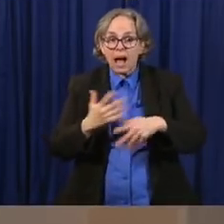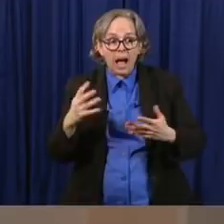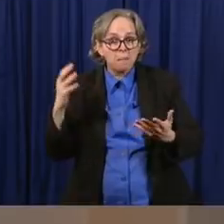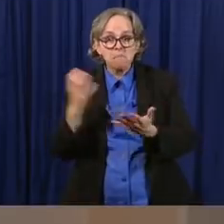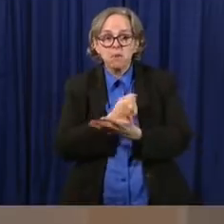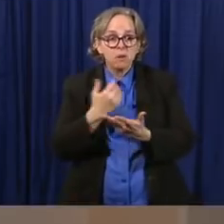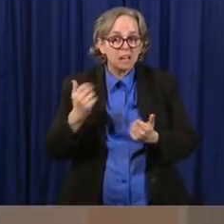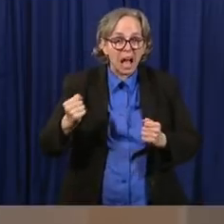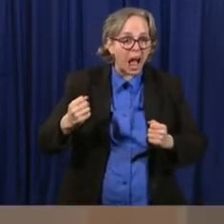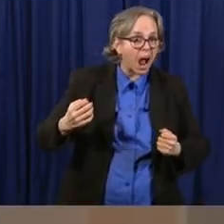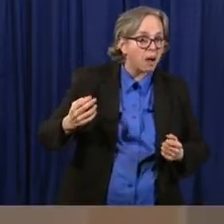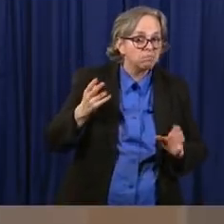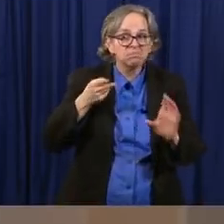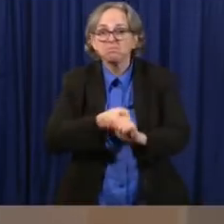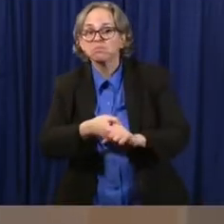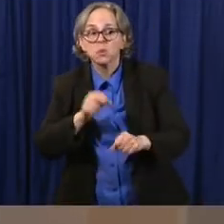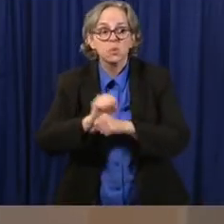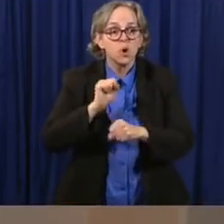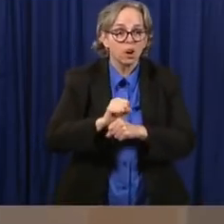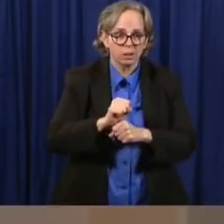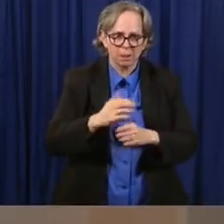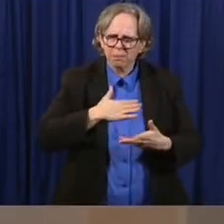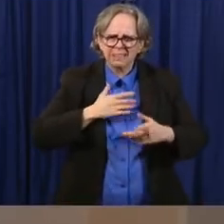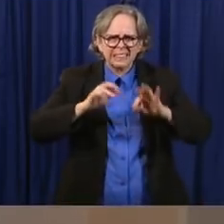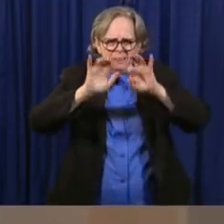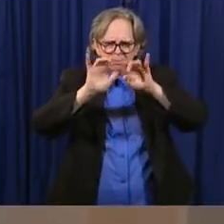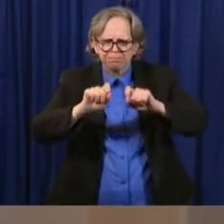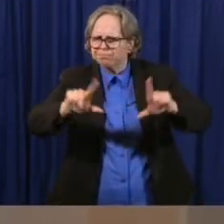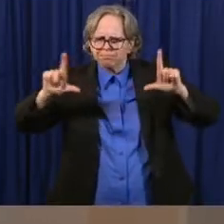please do so. Please go there and